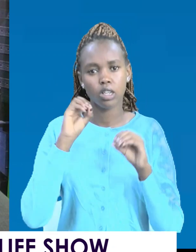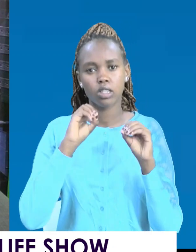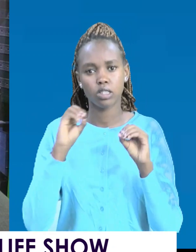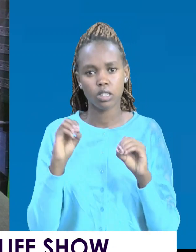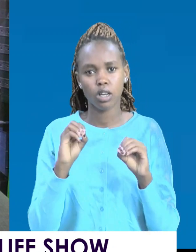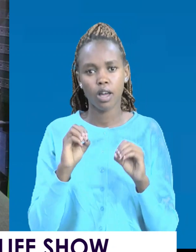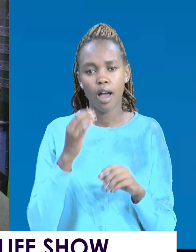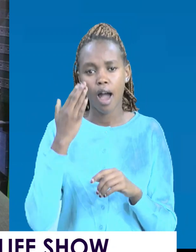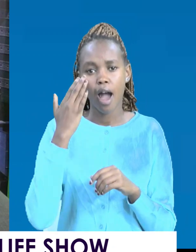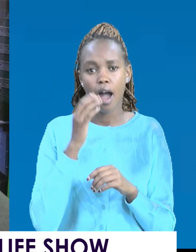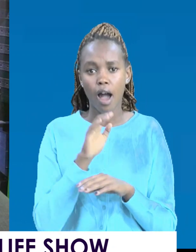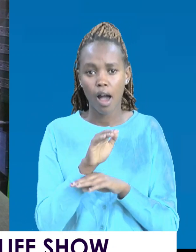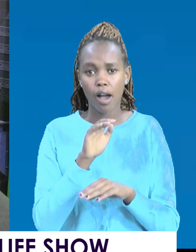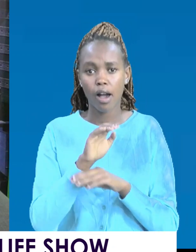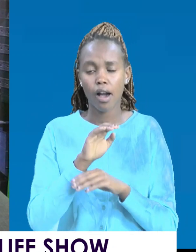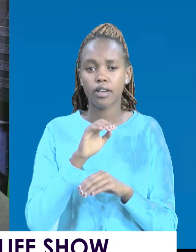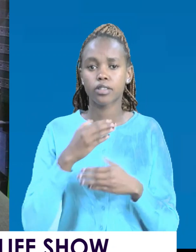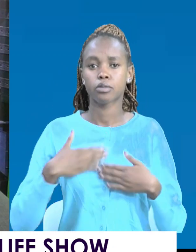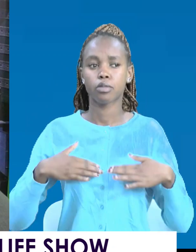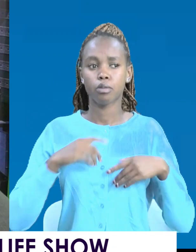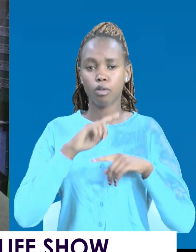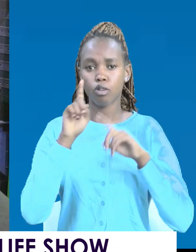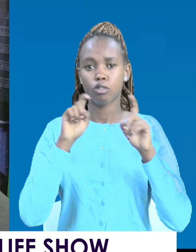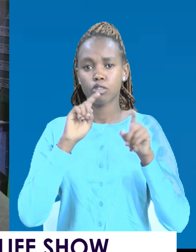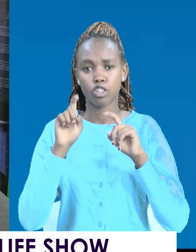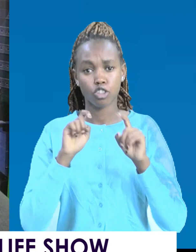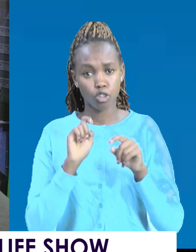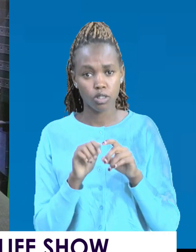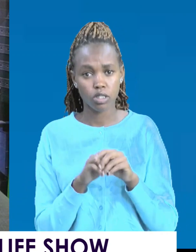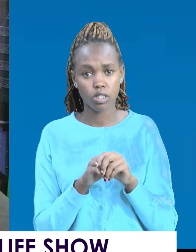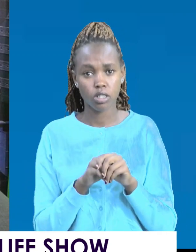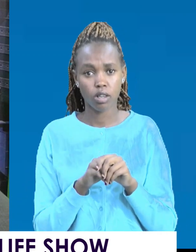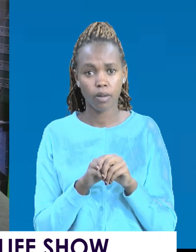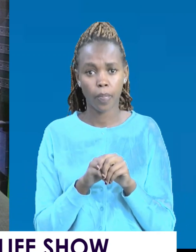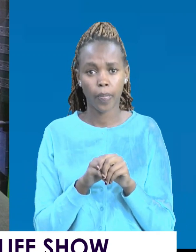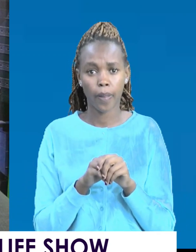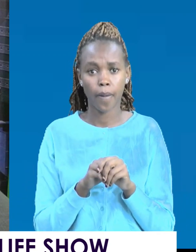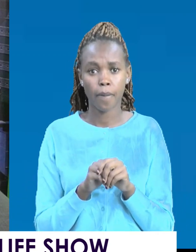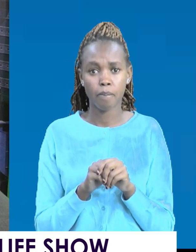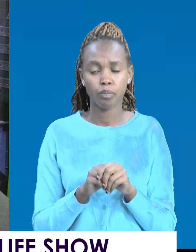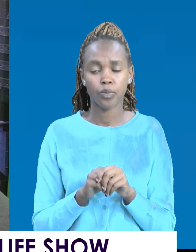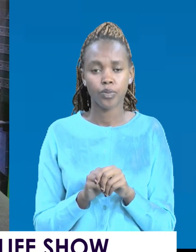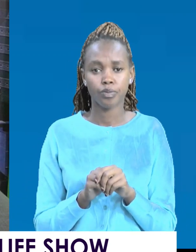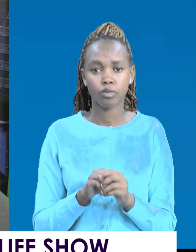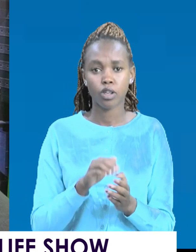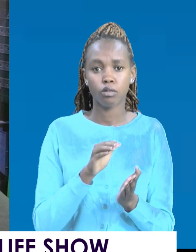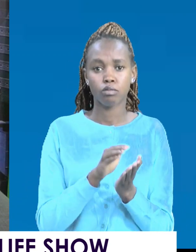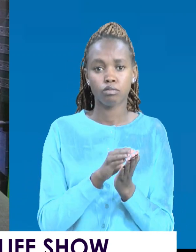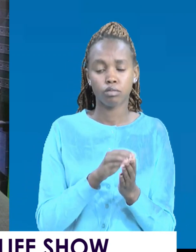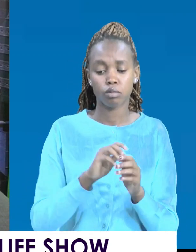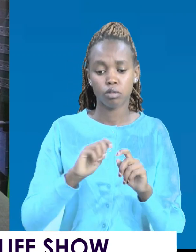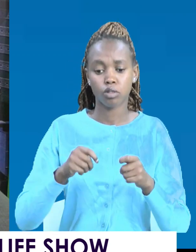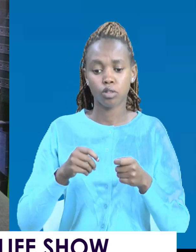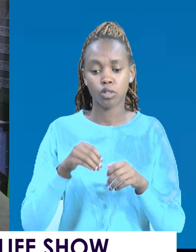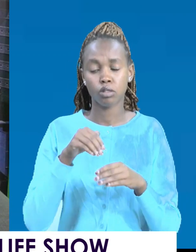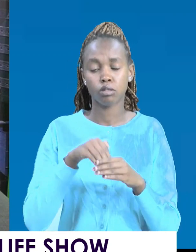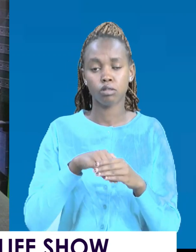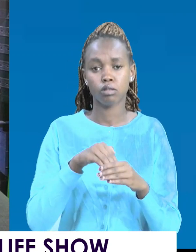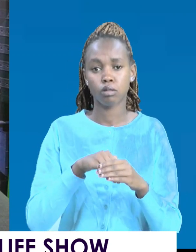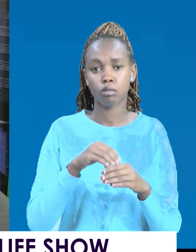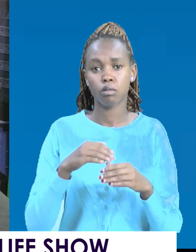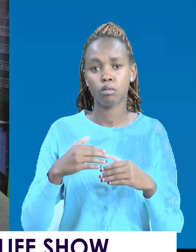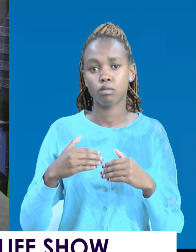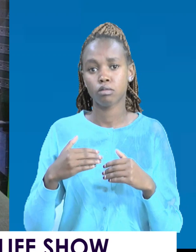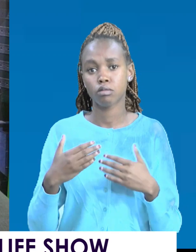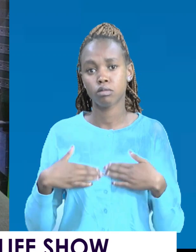need to ask people questions. Ask them questions. Put on the shoes of people. There are benefits of empathy.